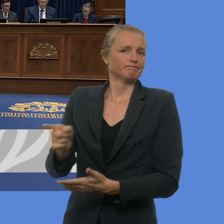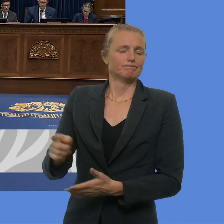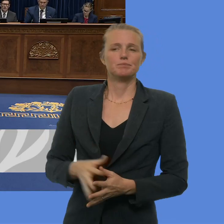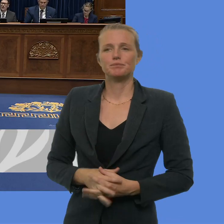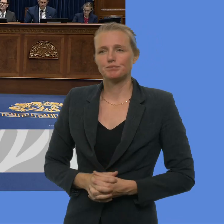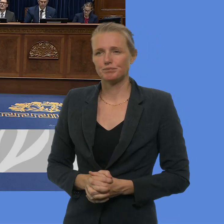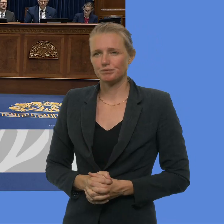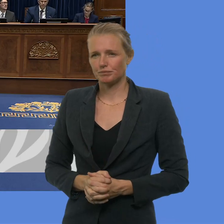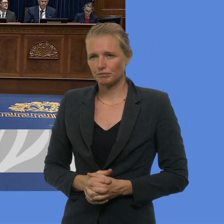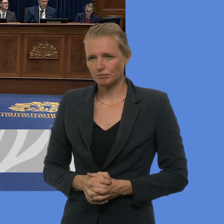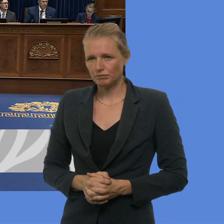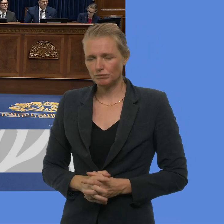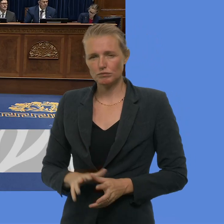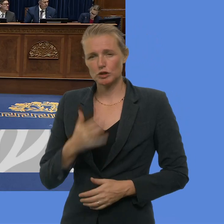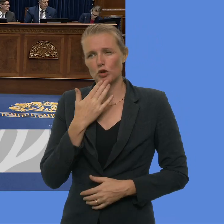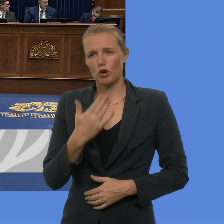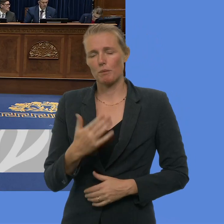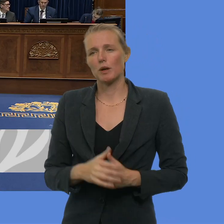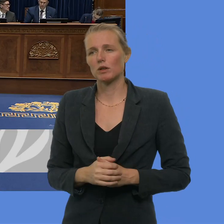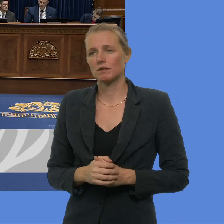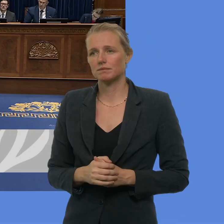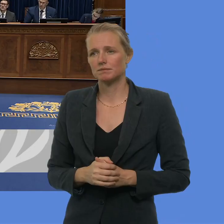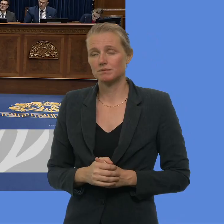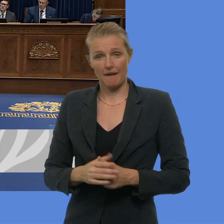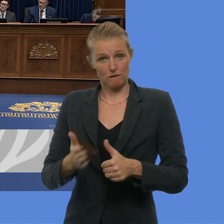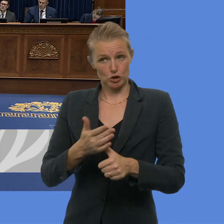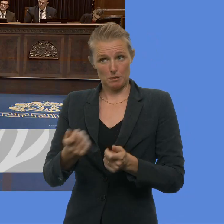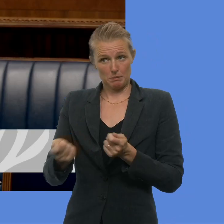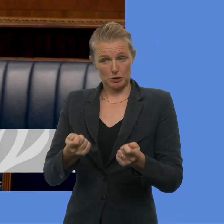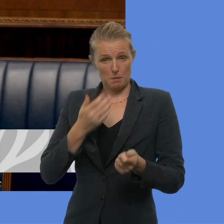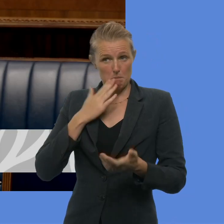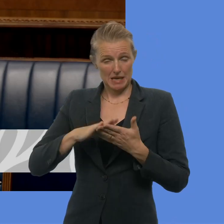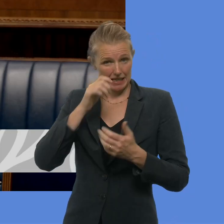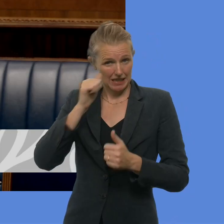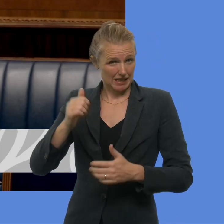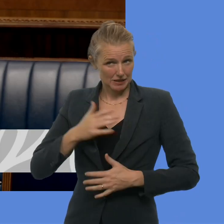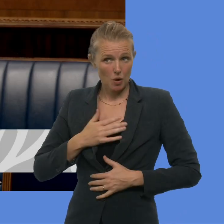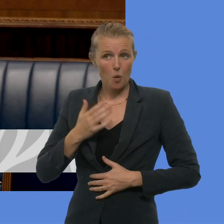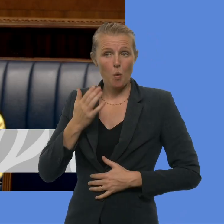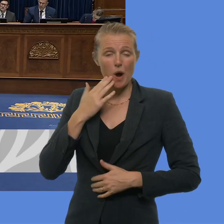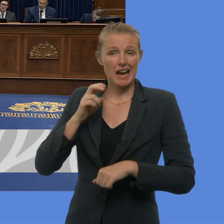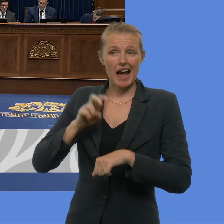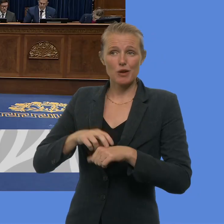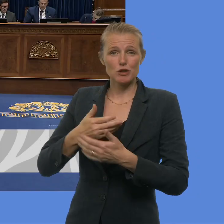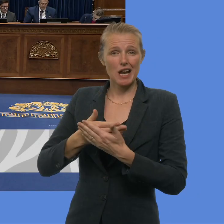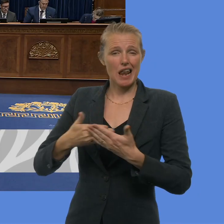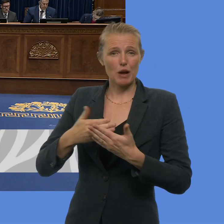Can the First Minister provide an update as to when the Irish Language Commissioner will be appointed, please?